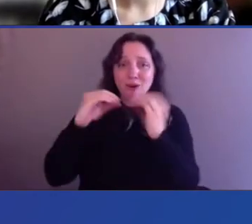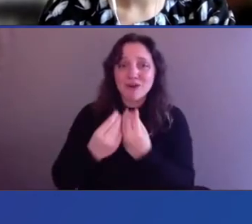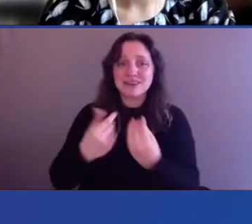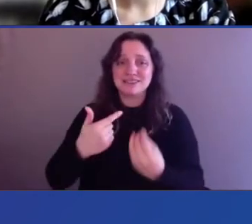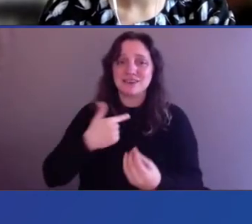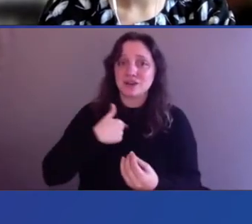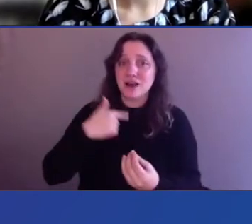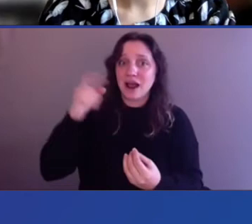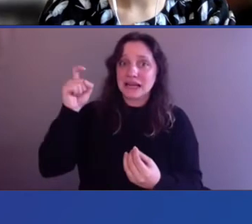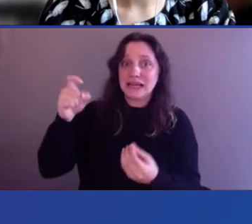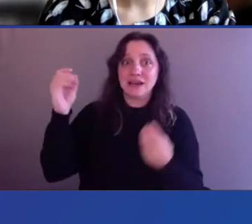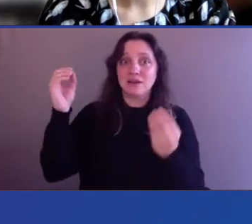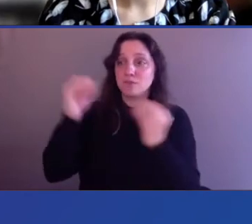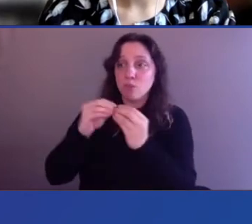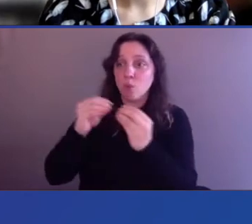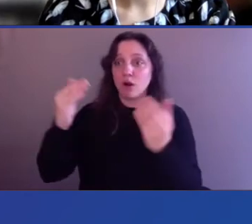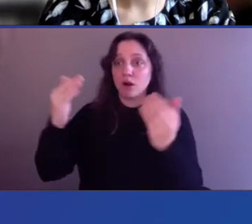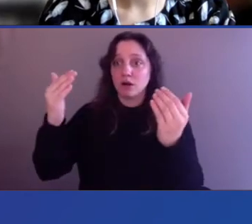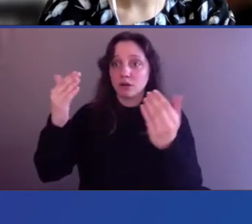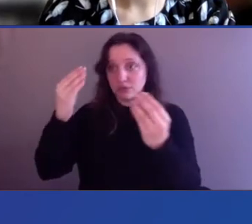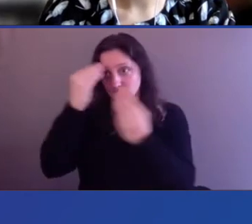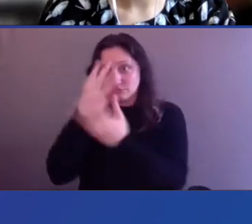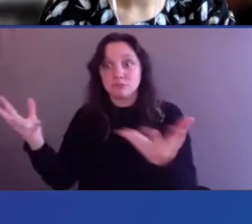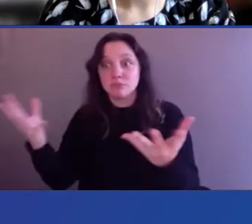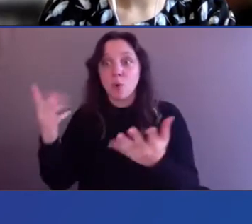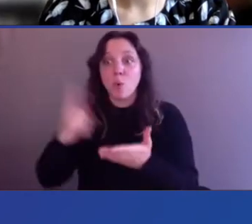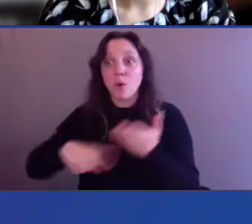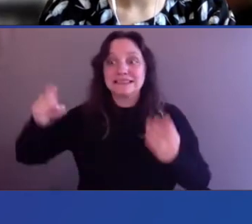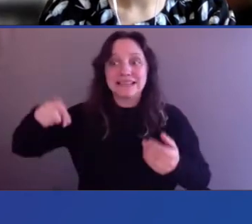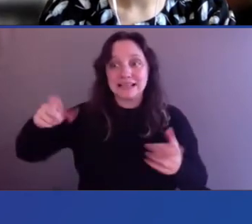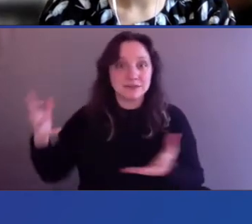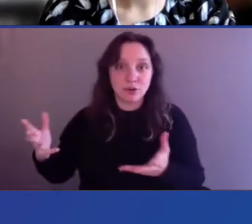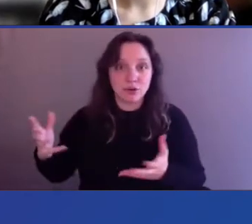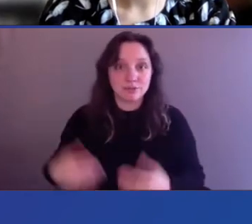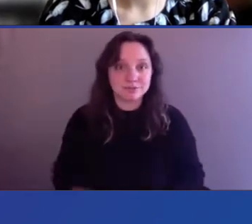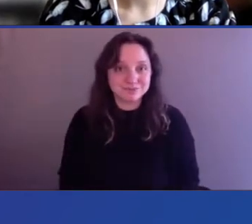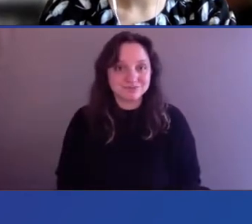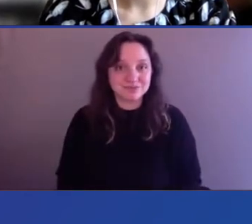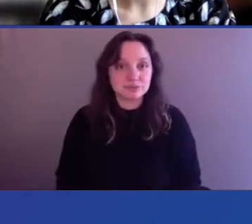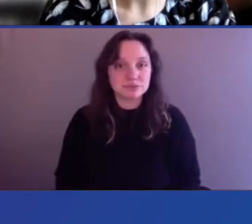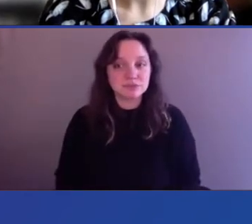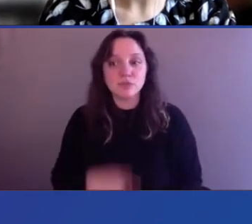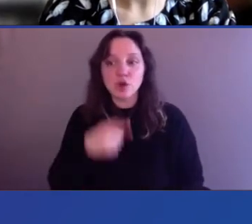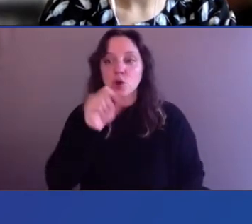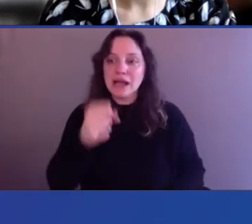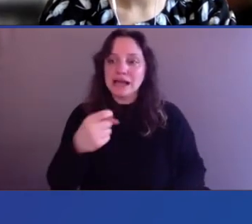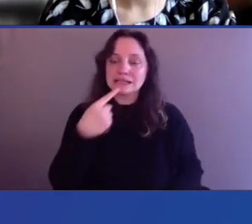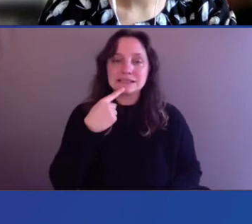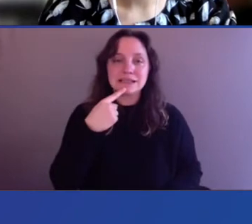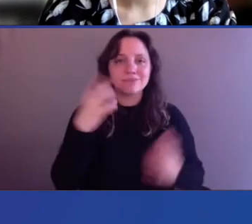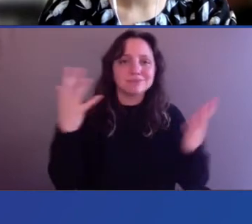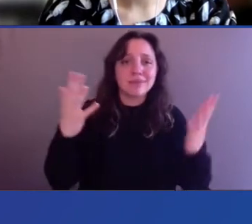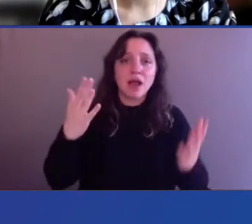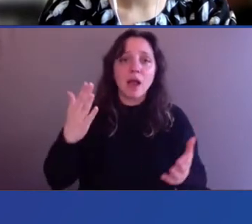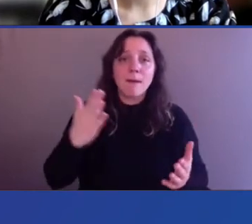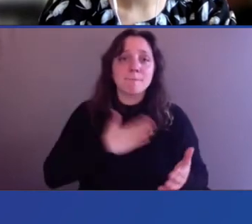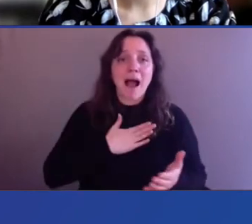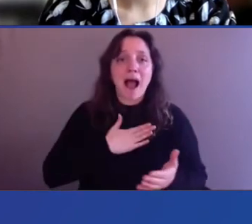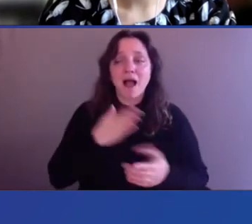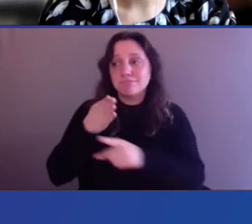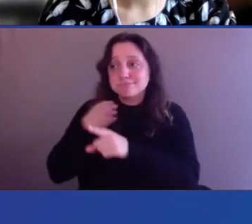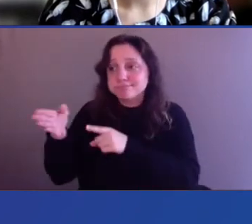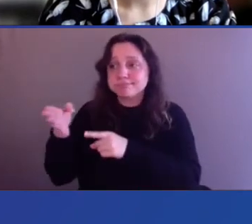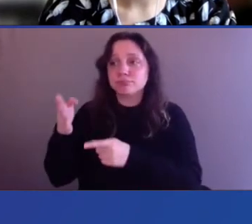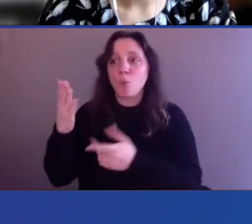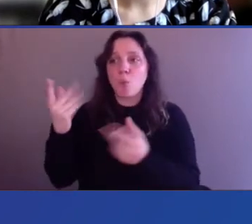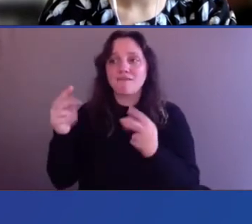You are just educating them. This is how my sector works. This is the value I bring to my dance students. This is the value I